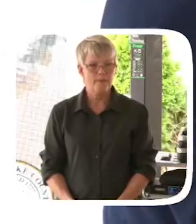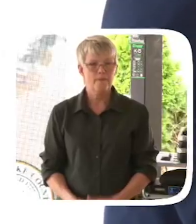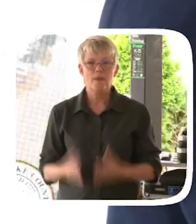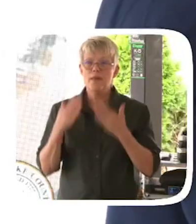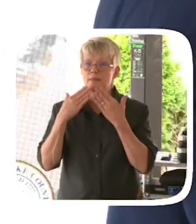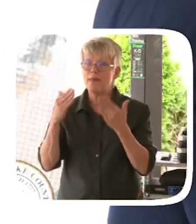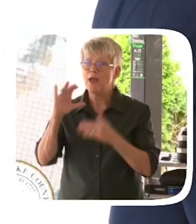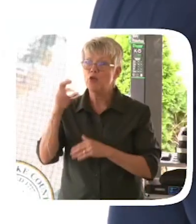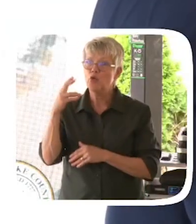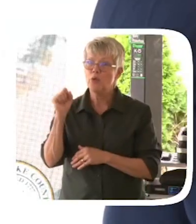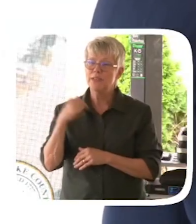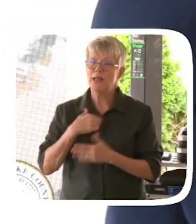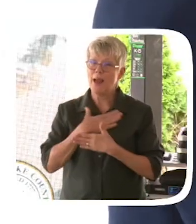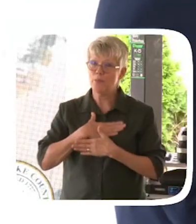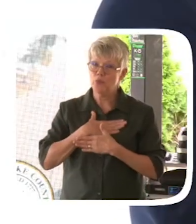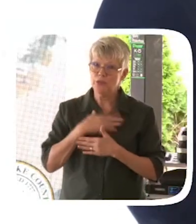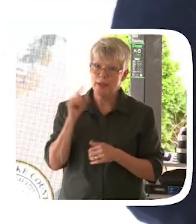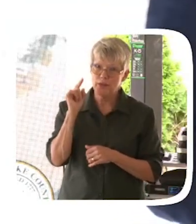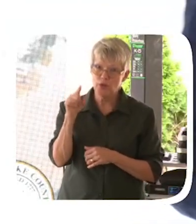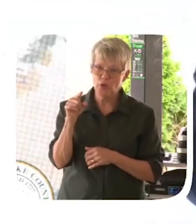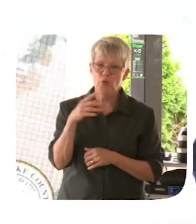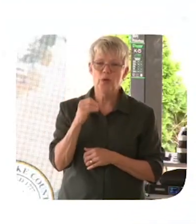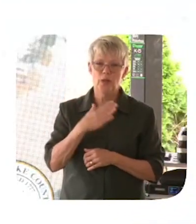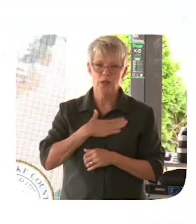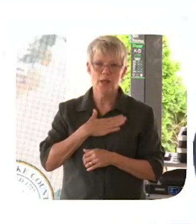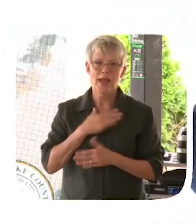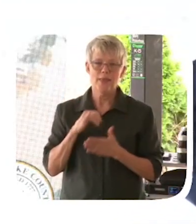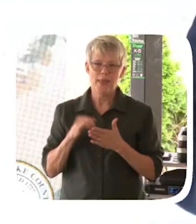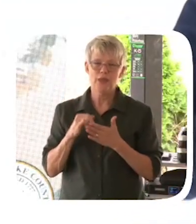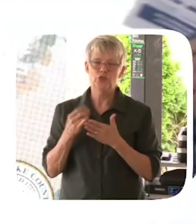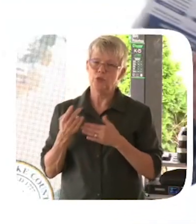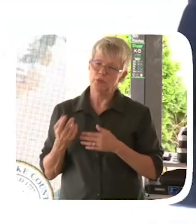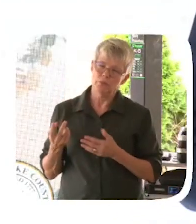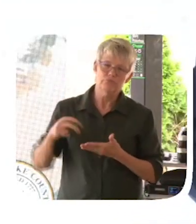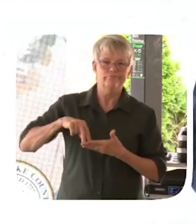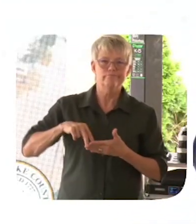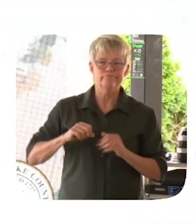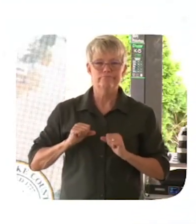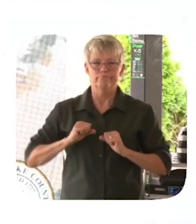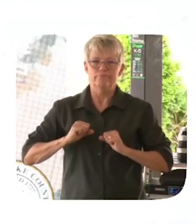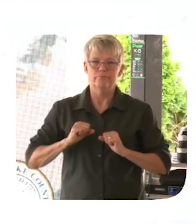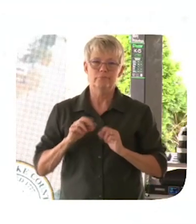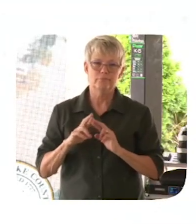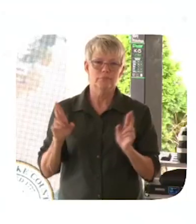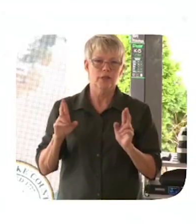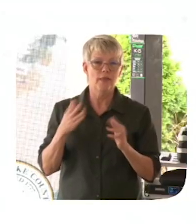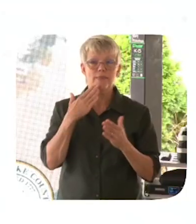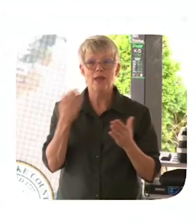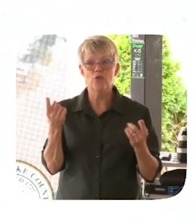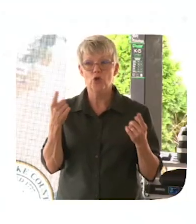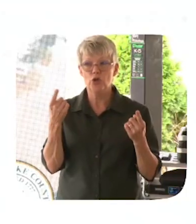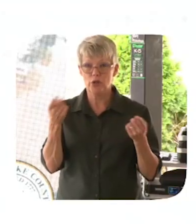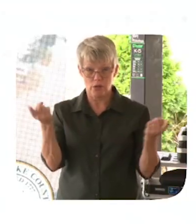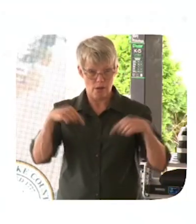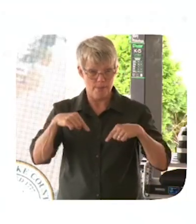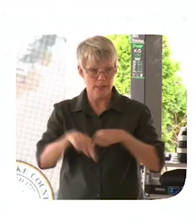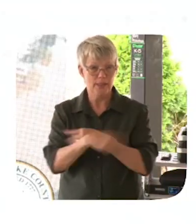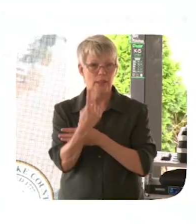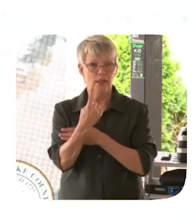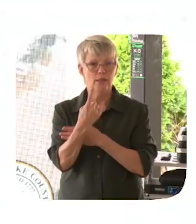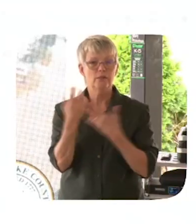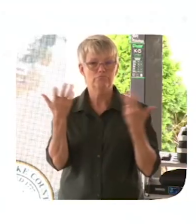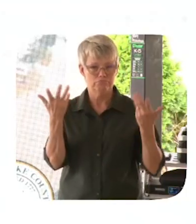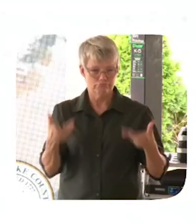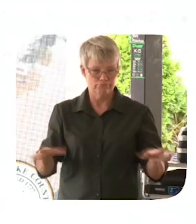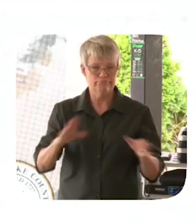Thank you, Chris. I appreciate you and glad you get back on your feet there. Thank you for coming today. This is going to close our program for